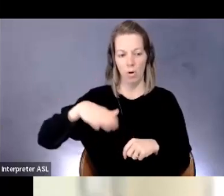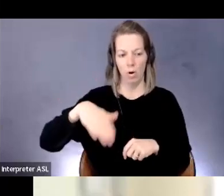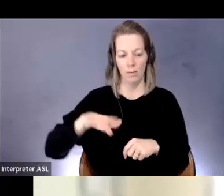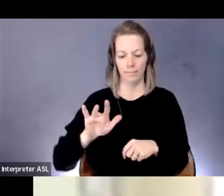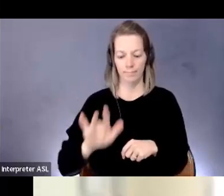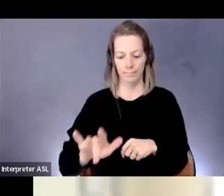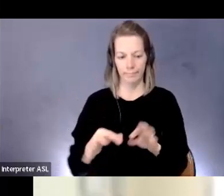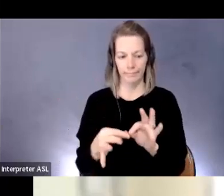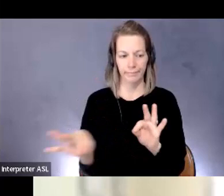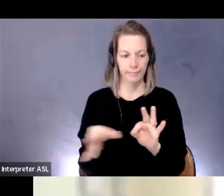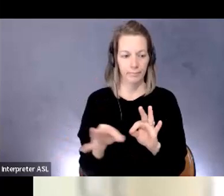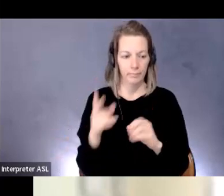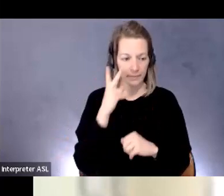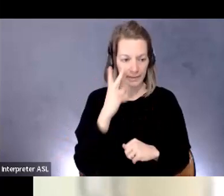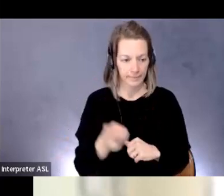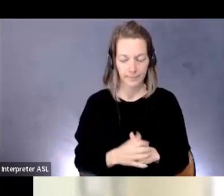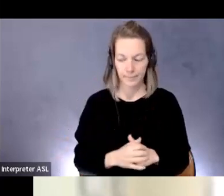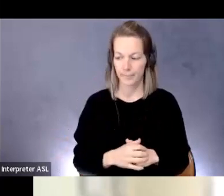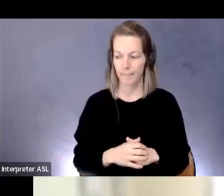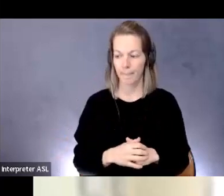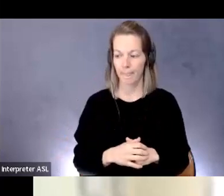screen.